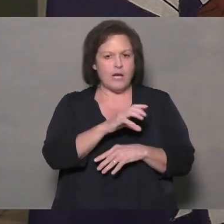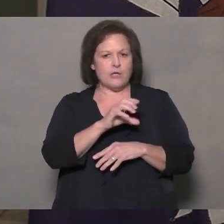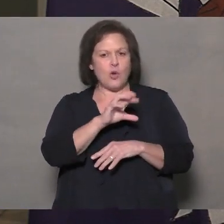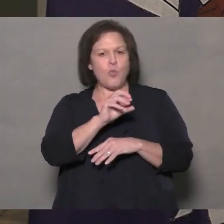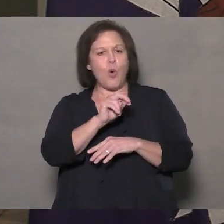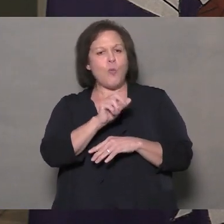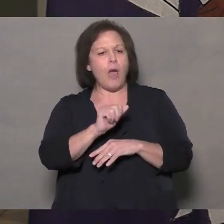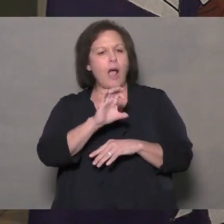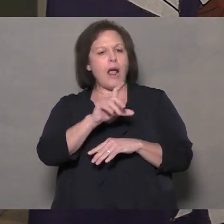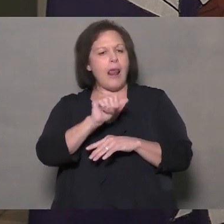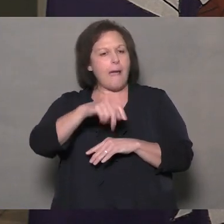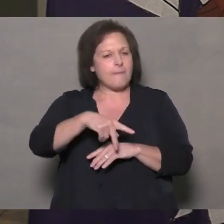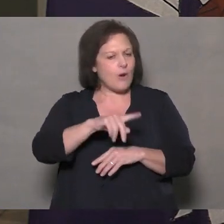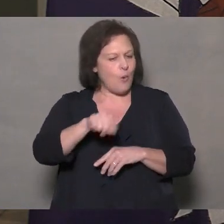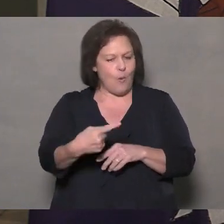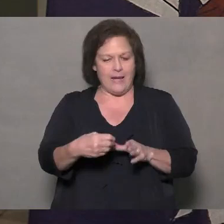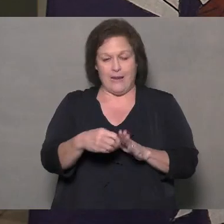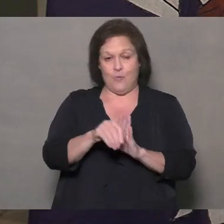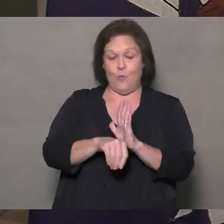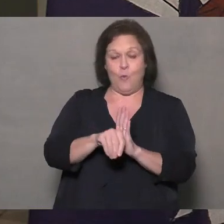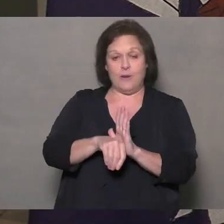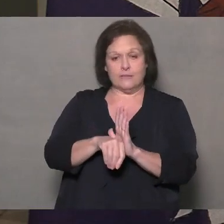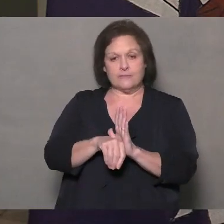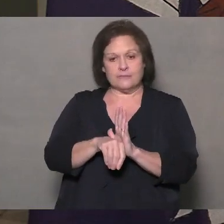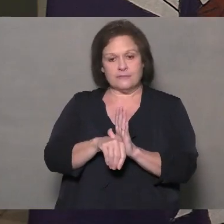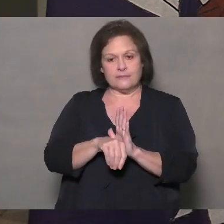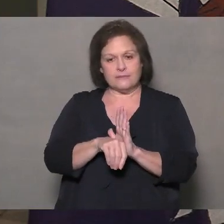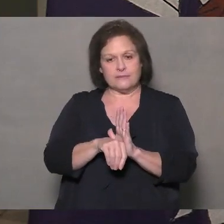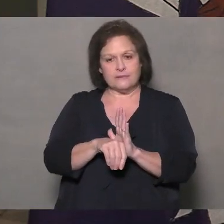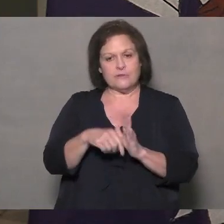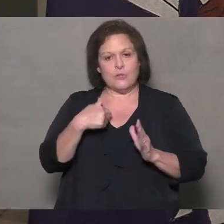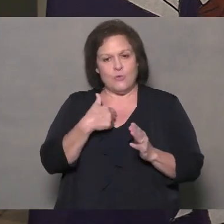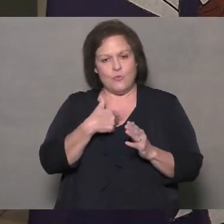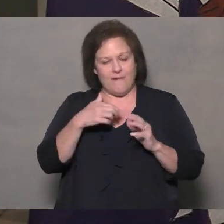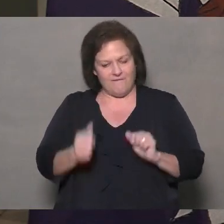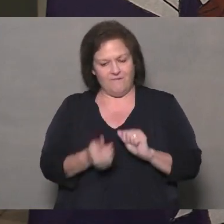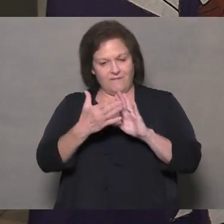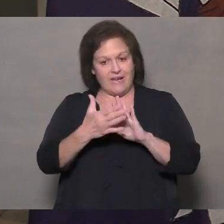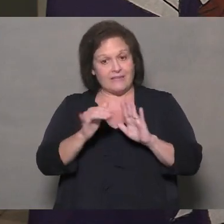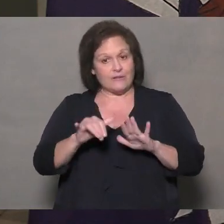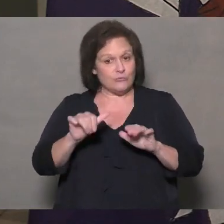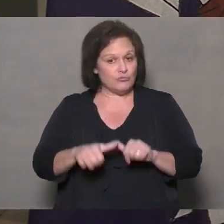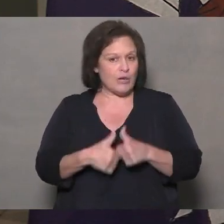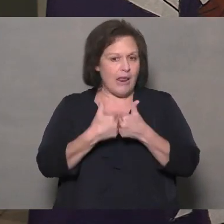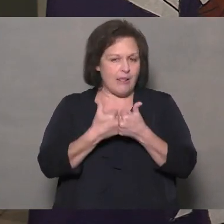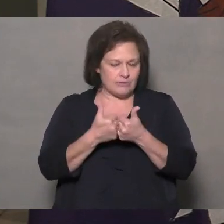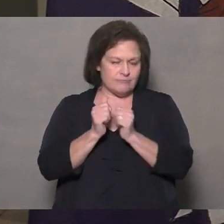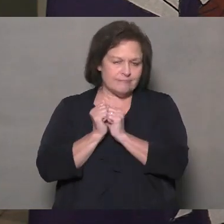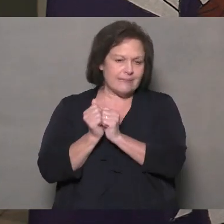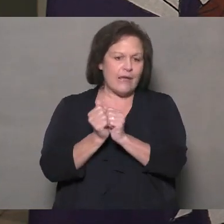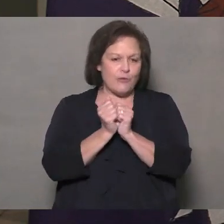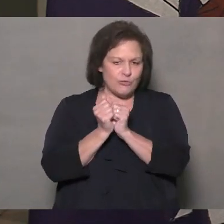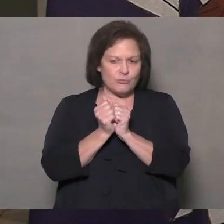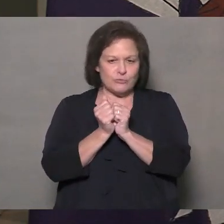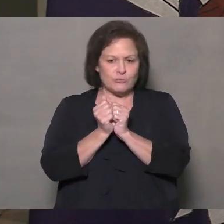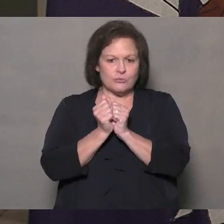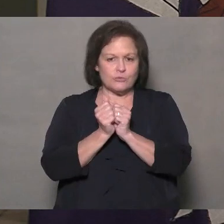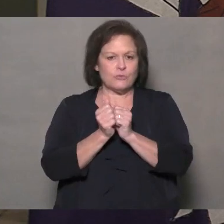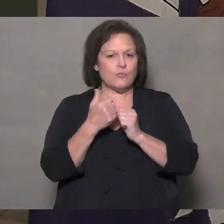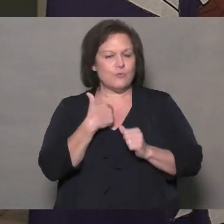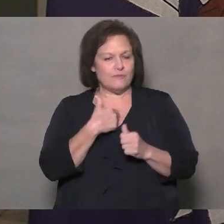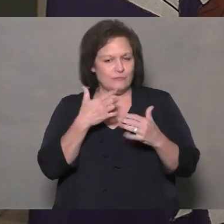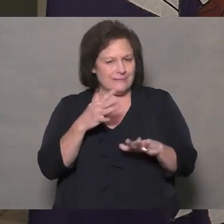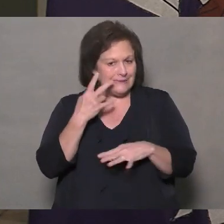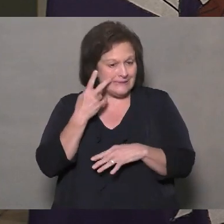Clap, only in New Orleans. We face these challenges together. We've